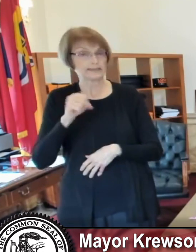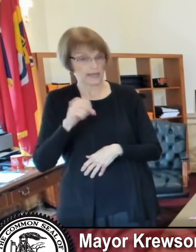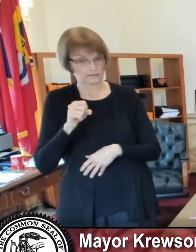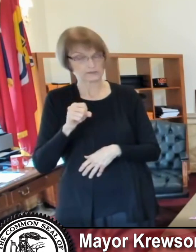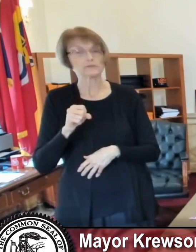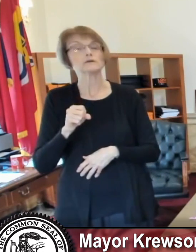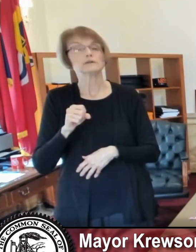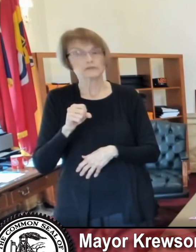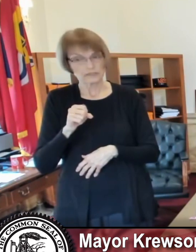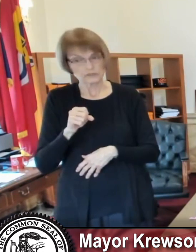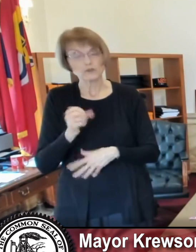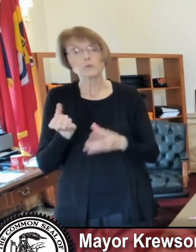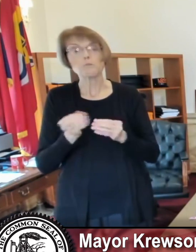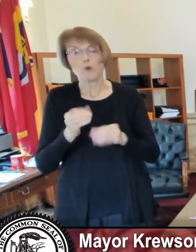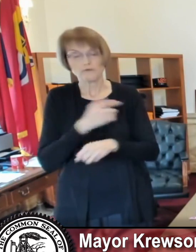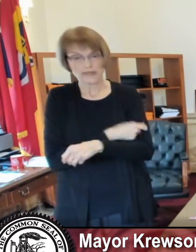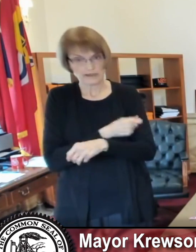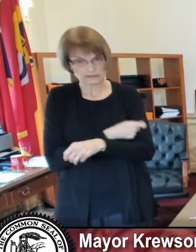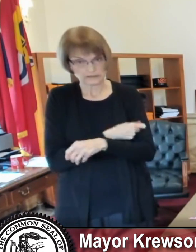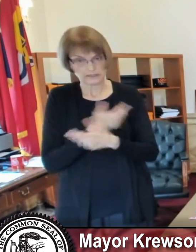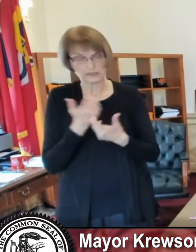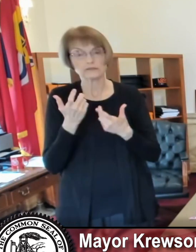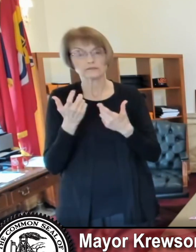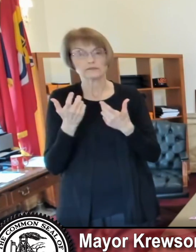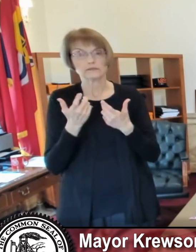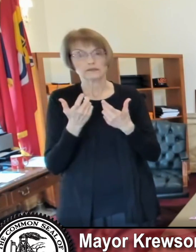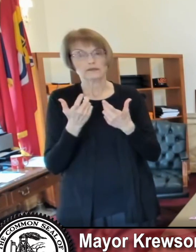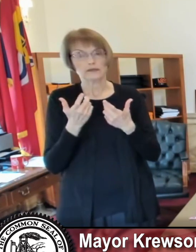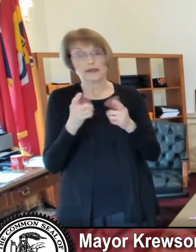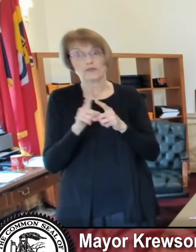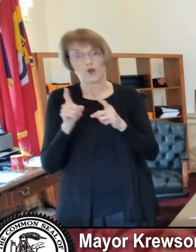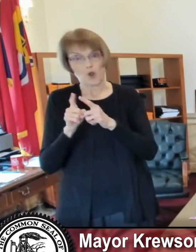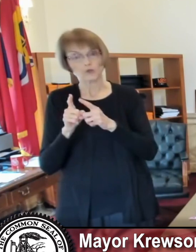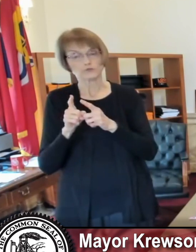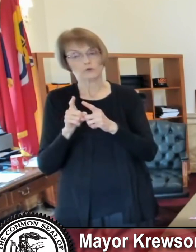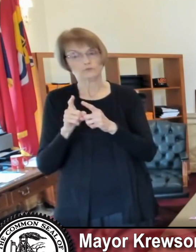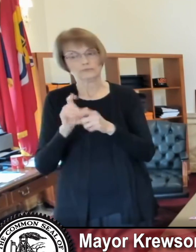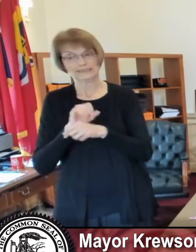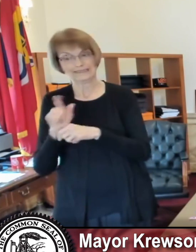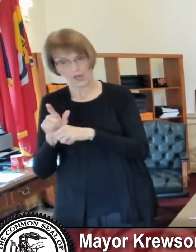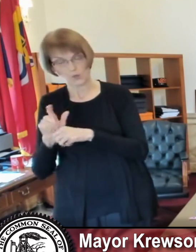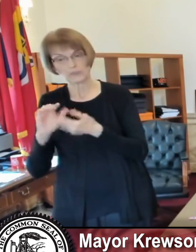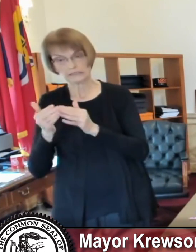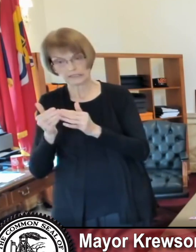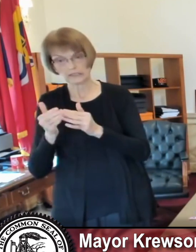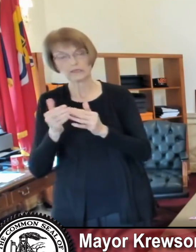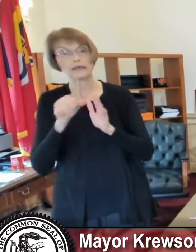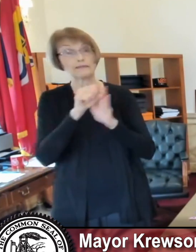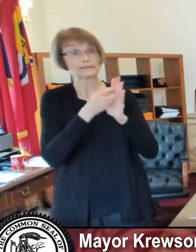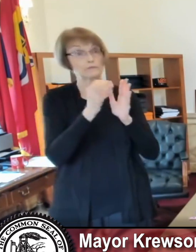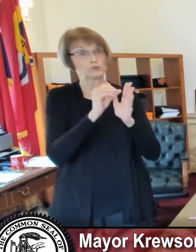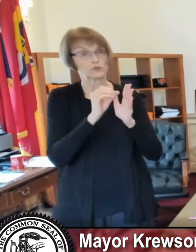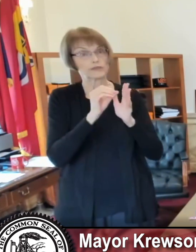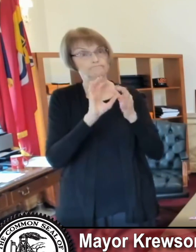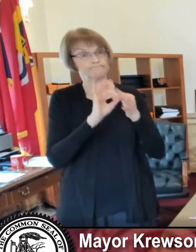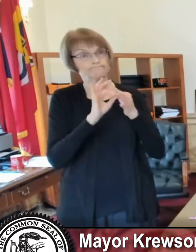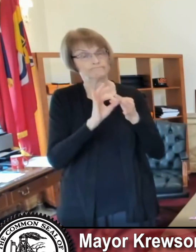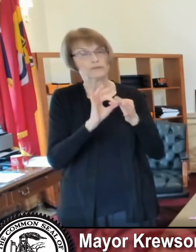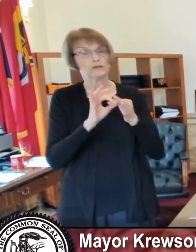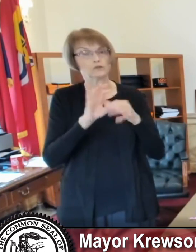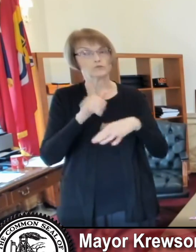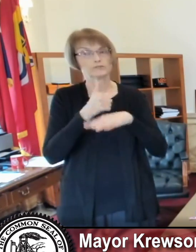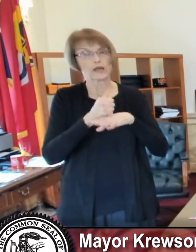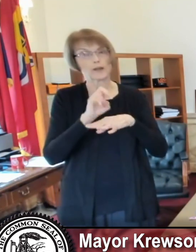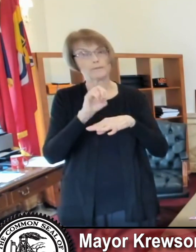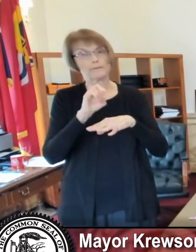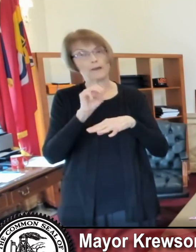under 18, $300 a month for any child that's 6 or under, $250 a month for any